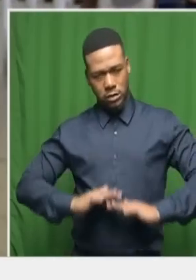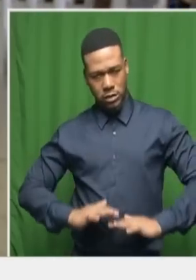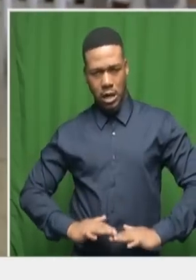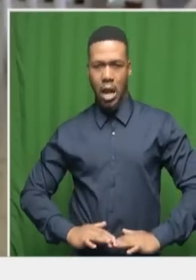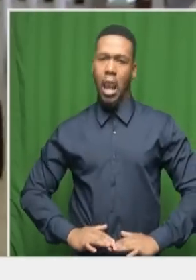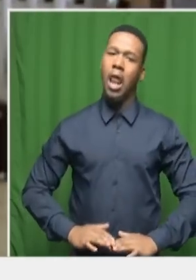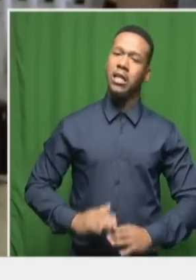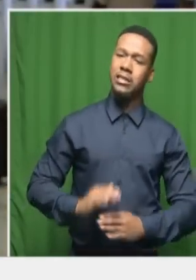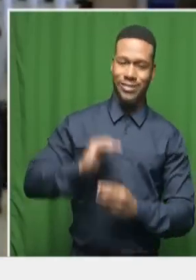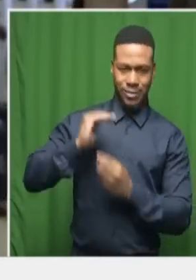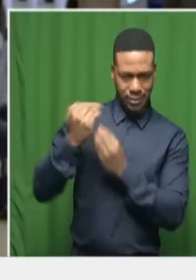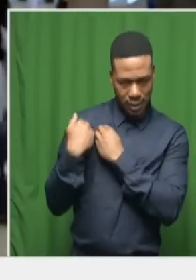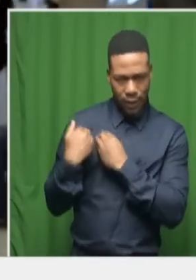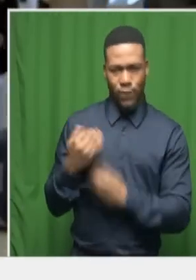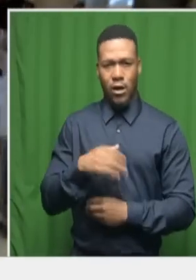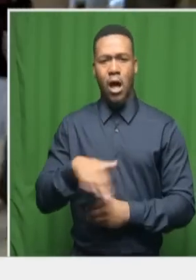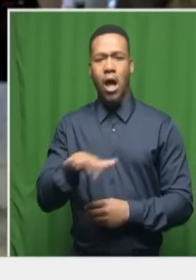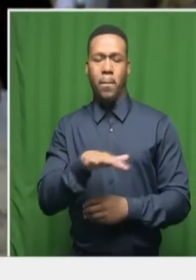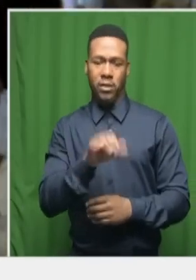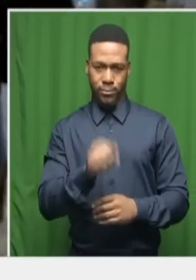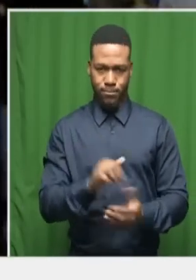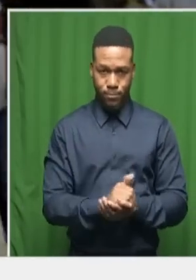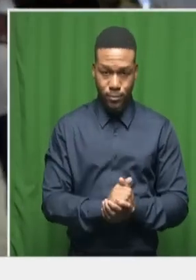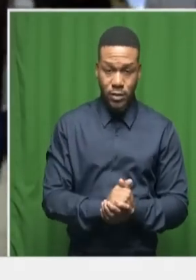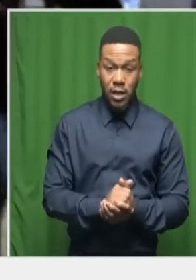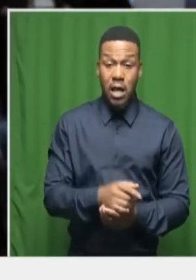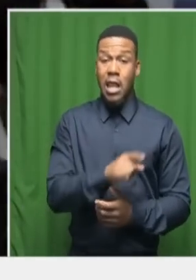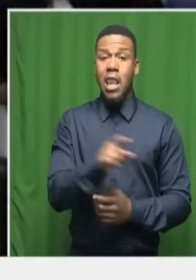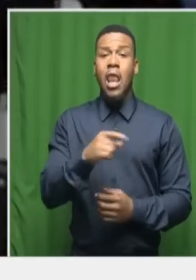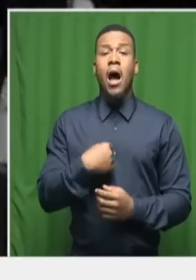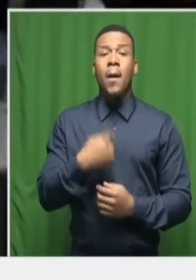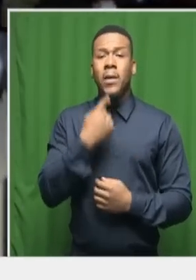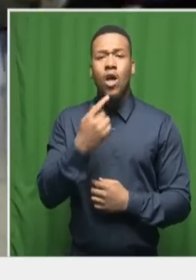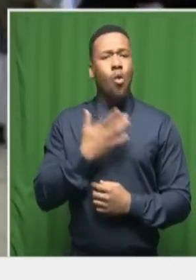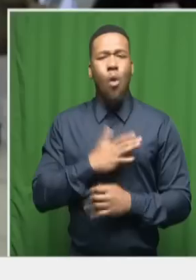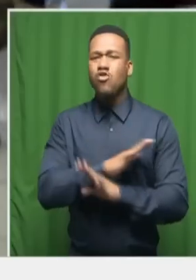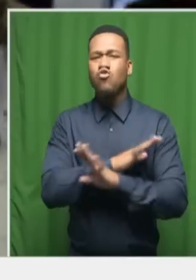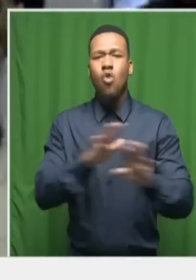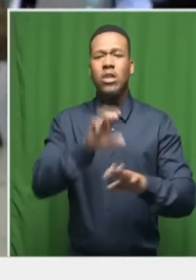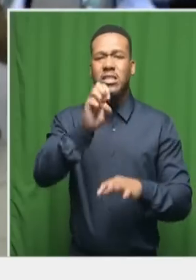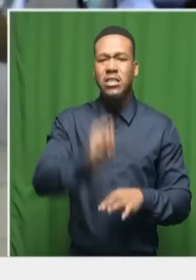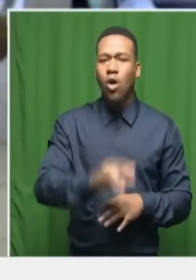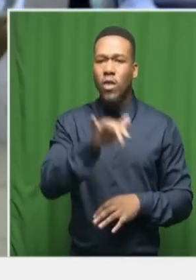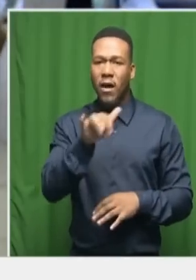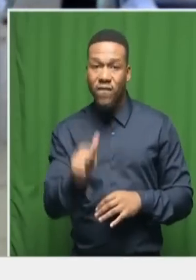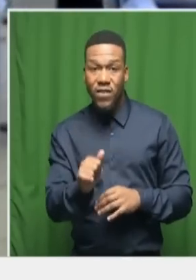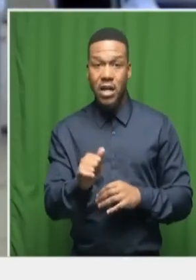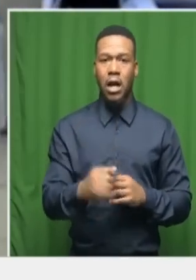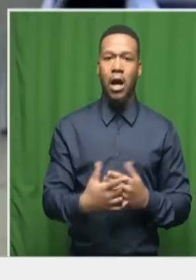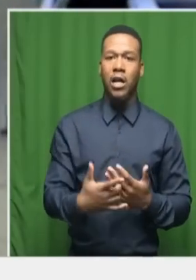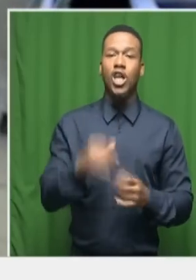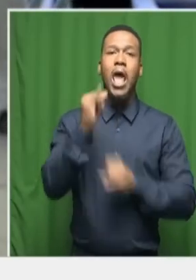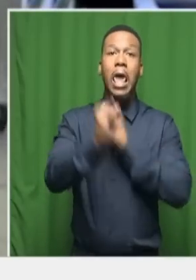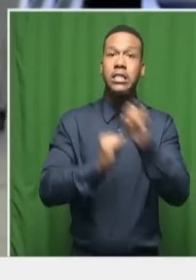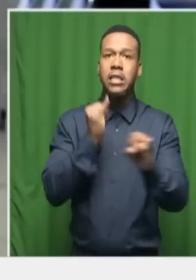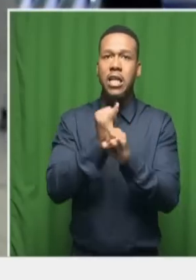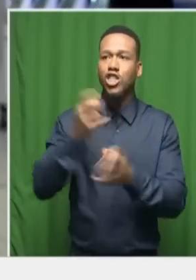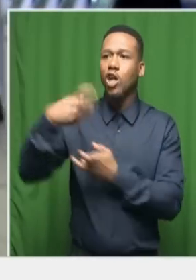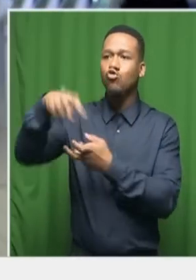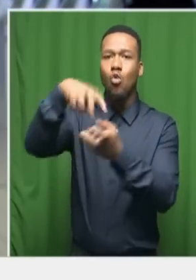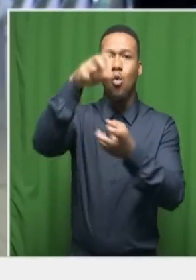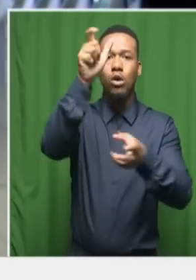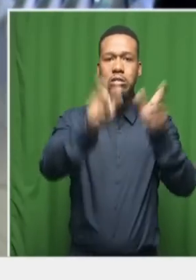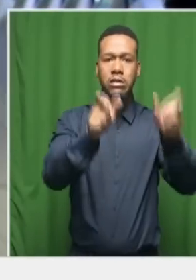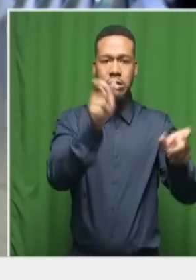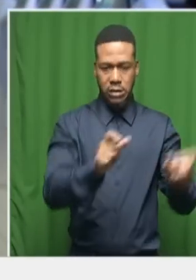place here at the airport. And they're also saying that they don't want the image of South Africa from international tourists or those that are